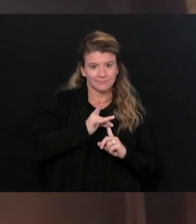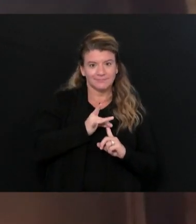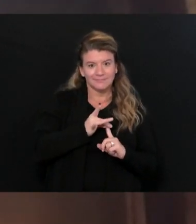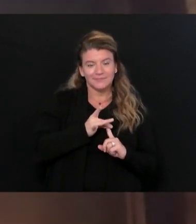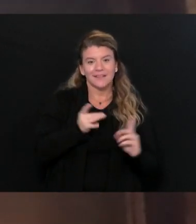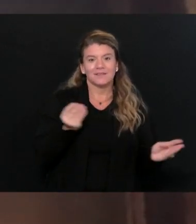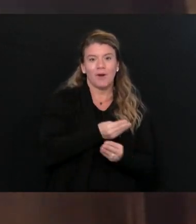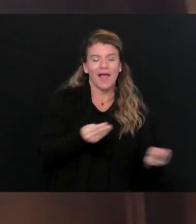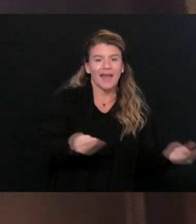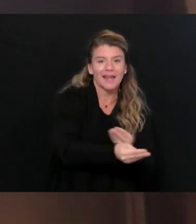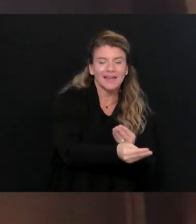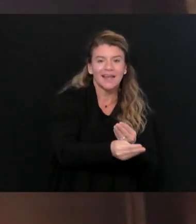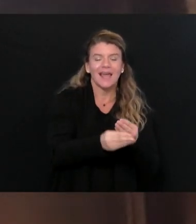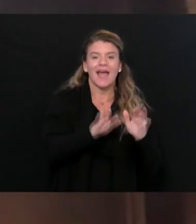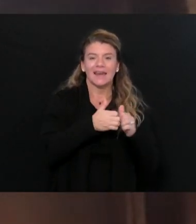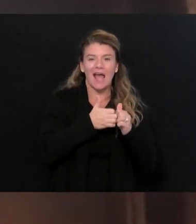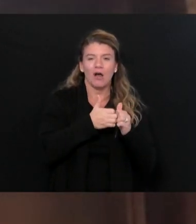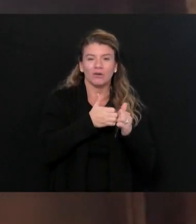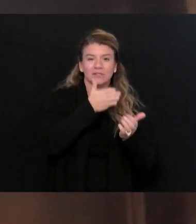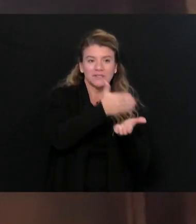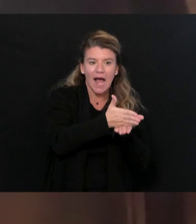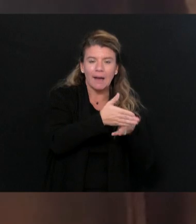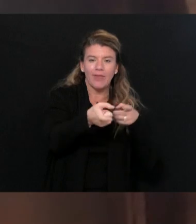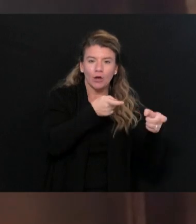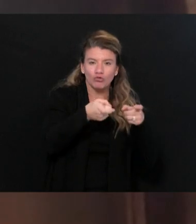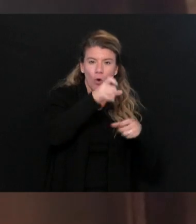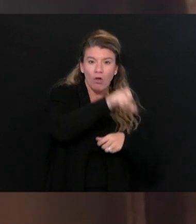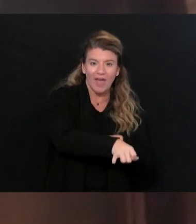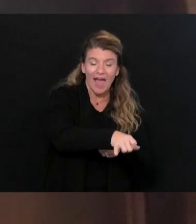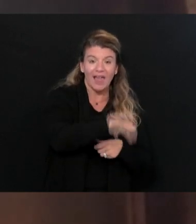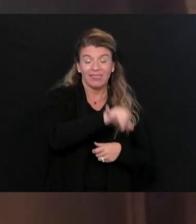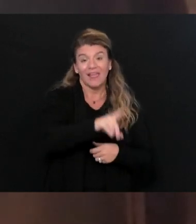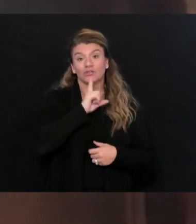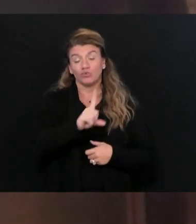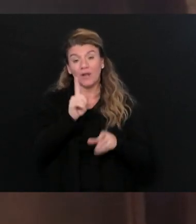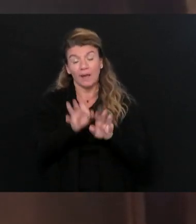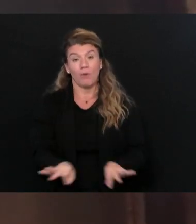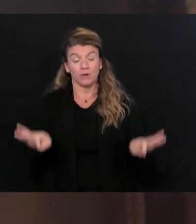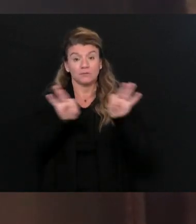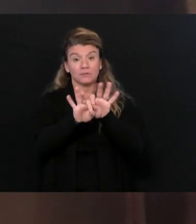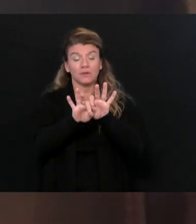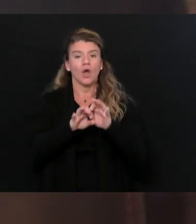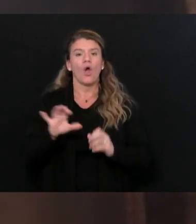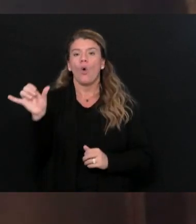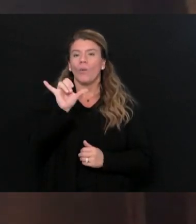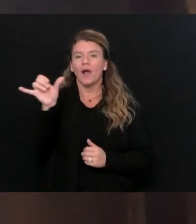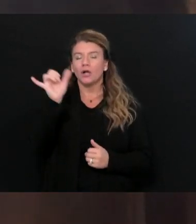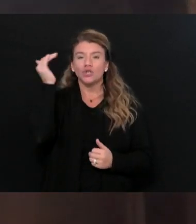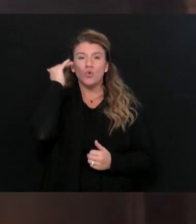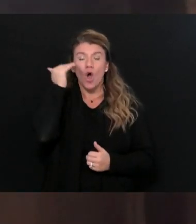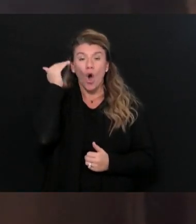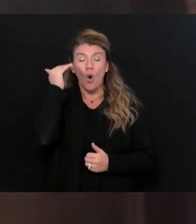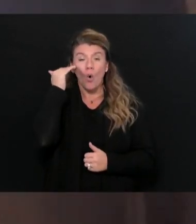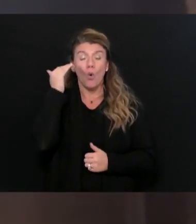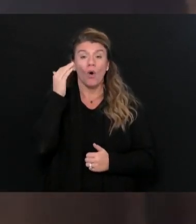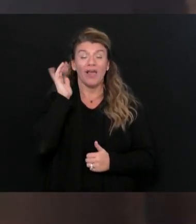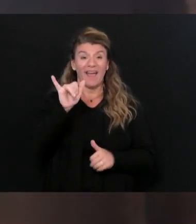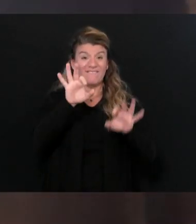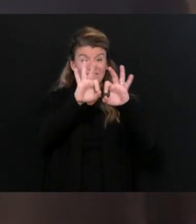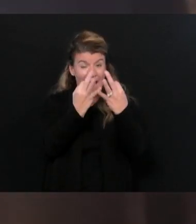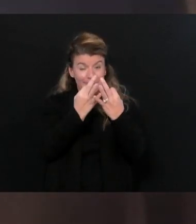be able to spread it and control that, that's really important. And we also know that again, that